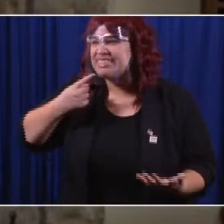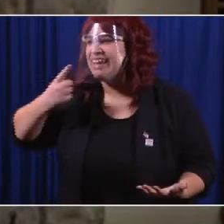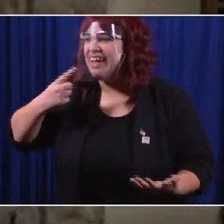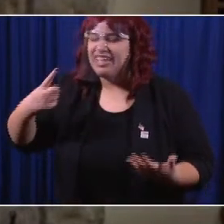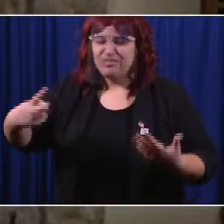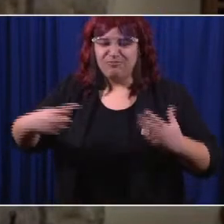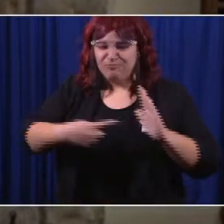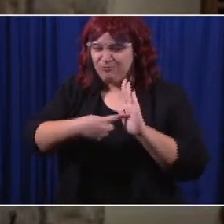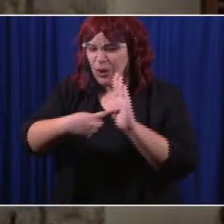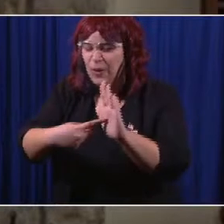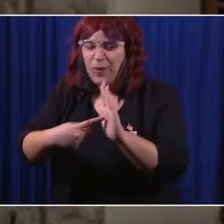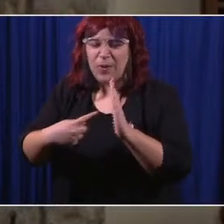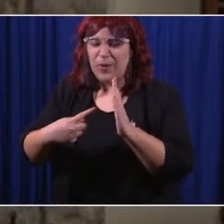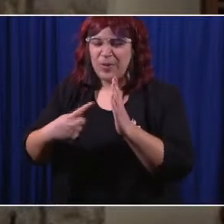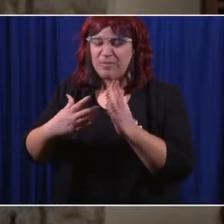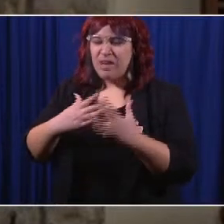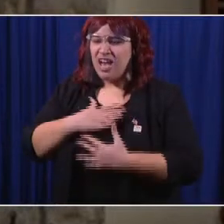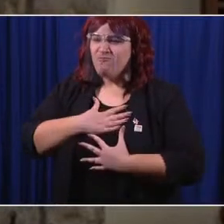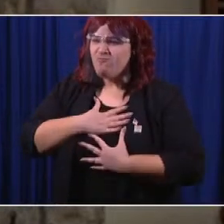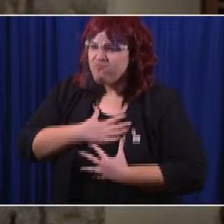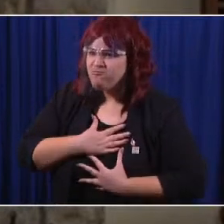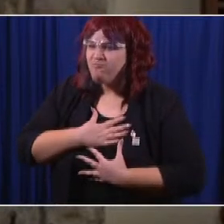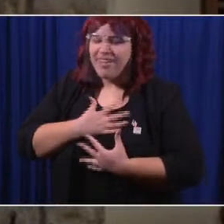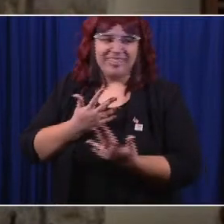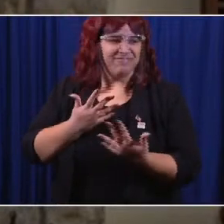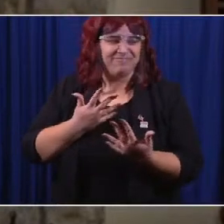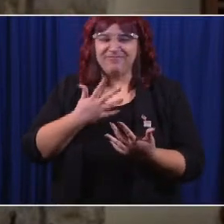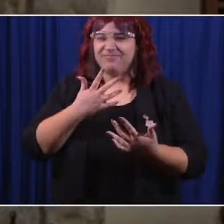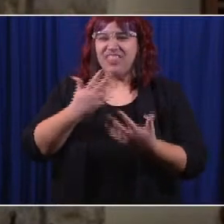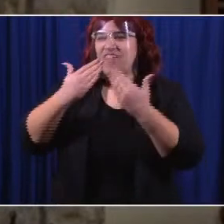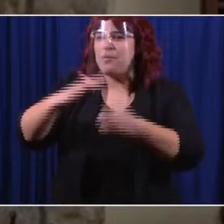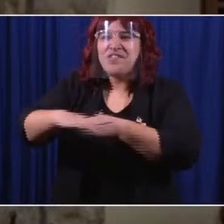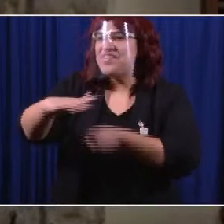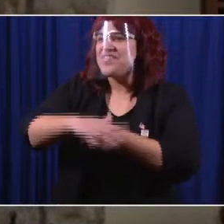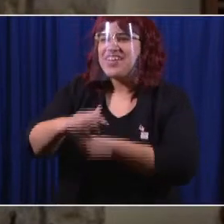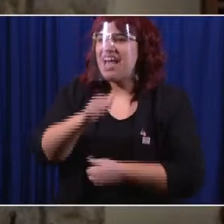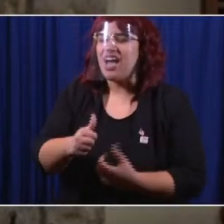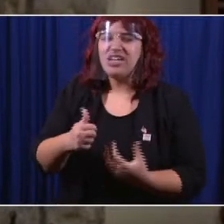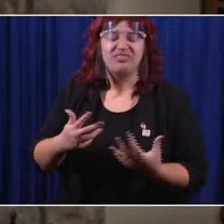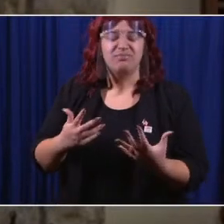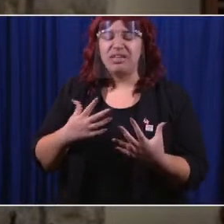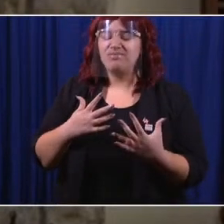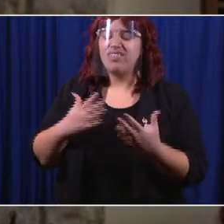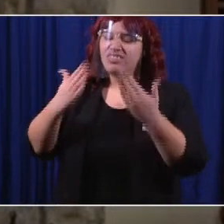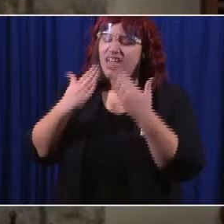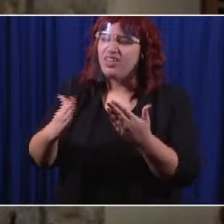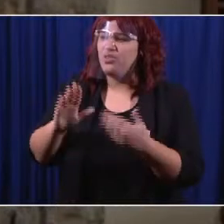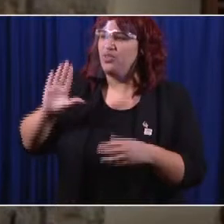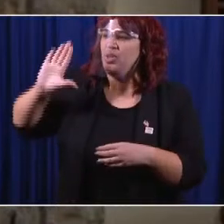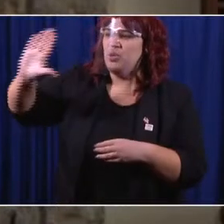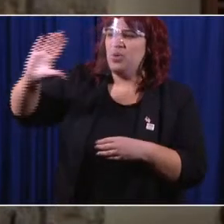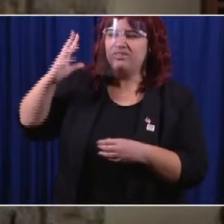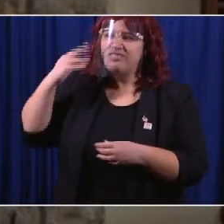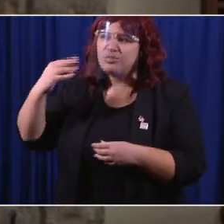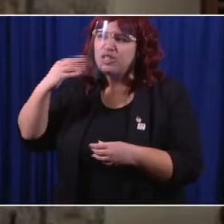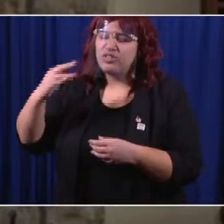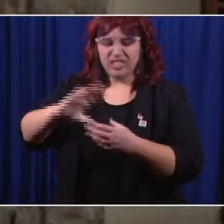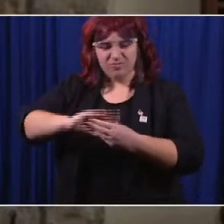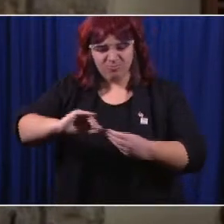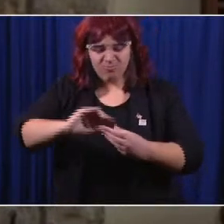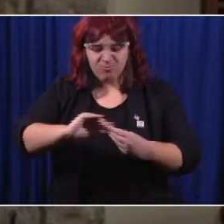very much for all of us for what you do. And thank you for giving us kind of an insight into what you